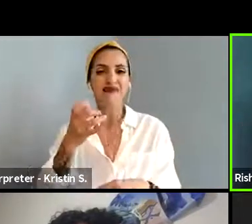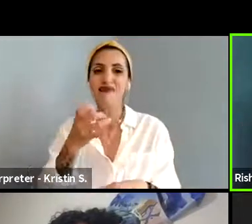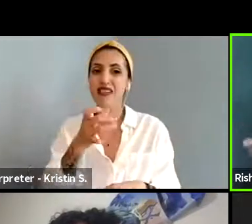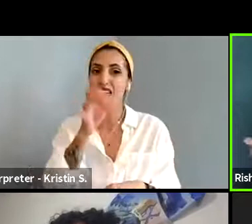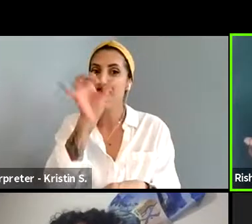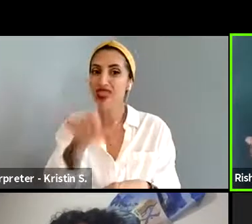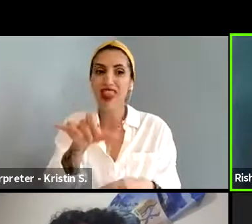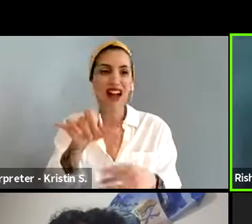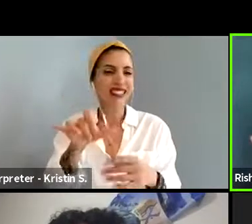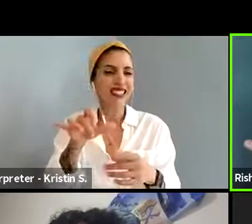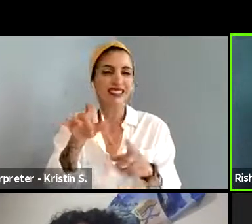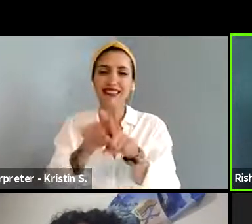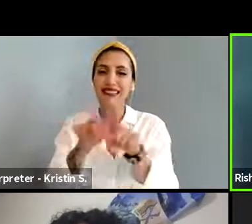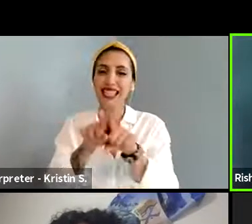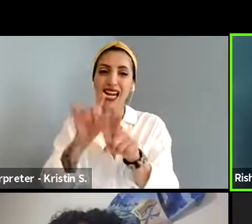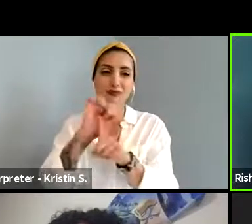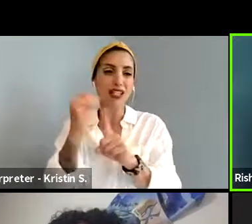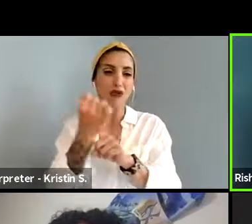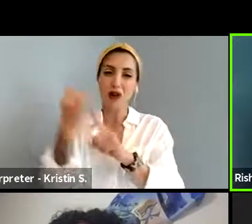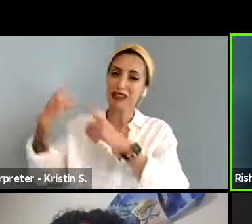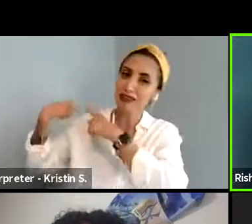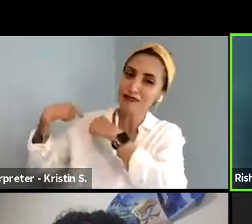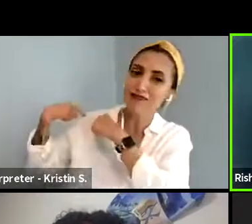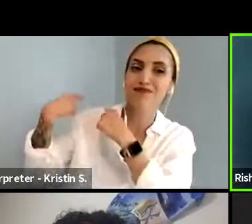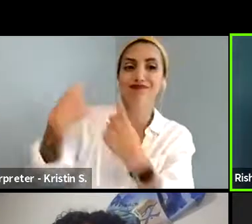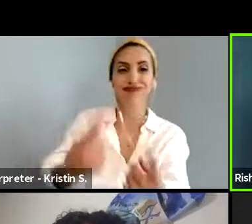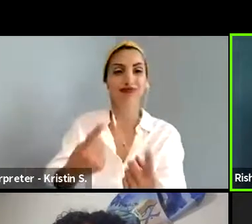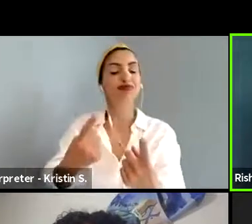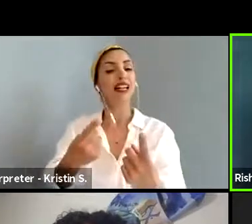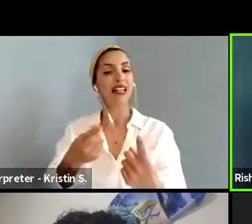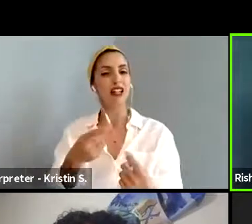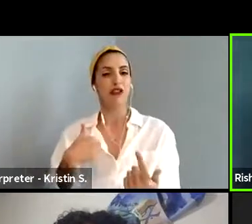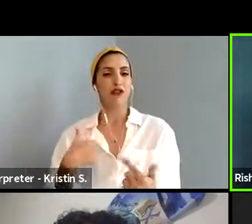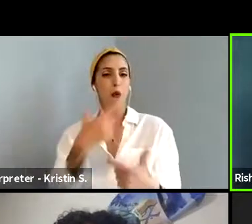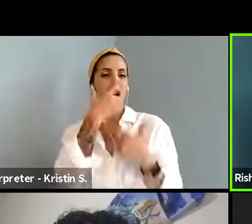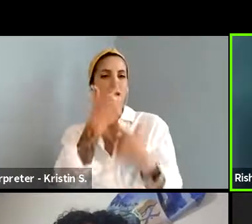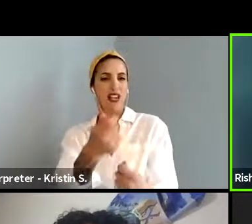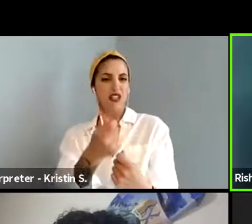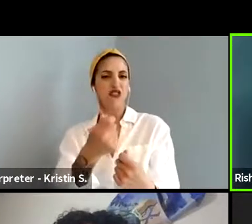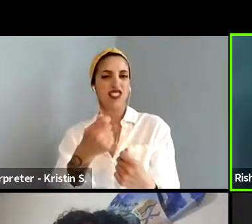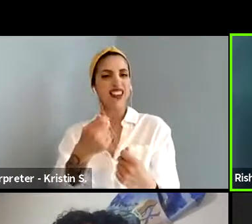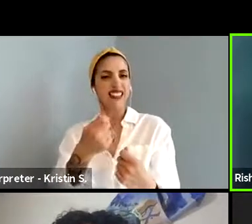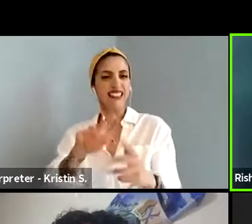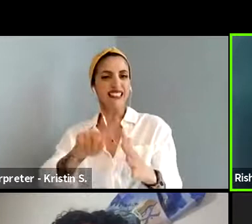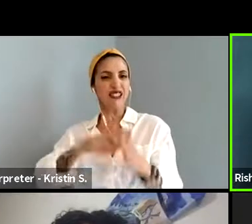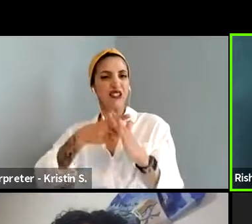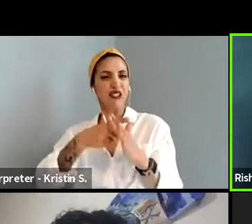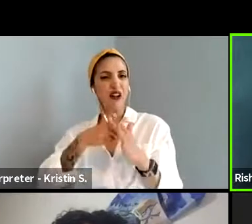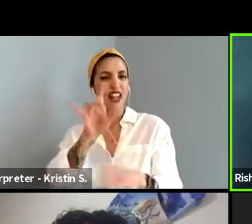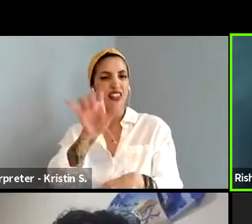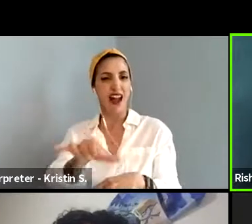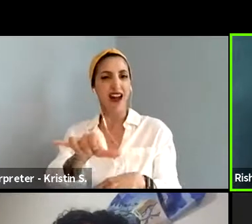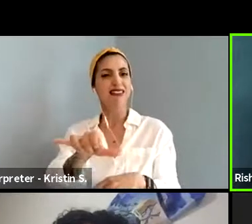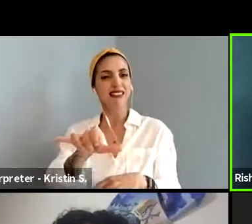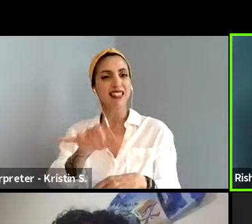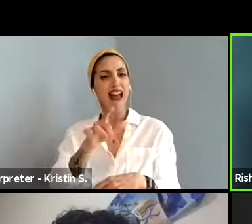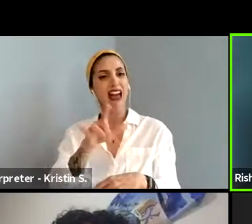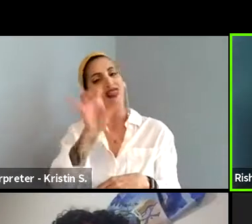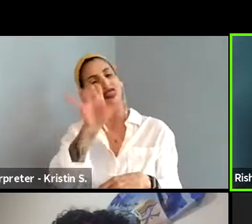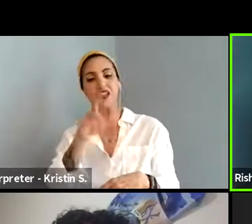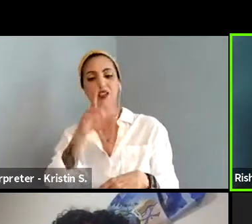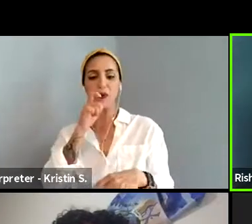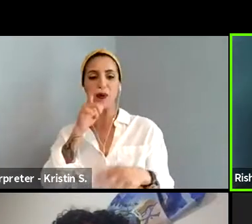That's the case today. And I would just say that that's what I'm interested in birthing into the world, and that's who I come into this space